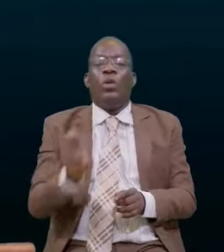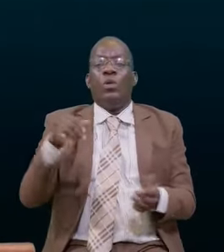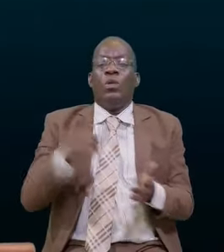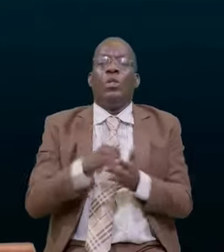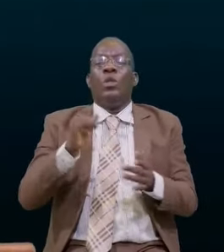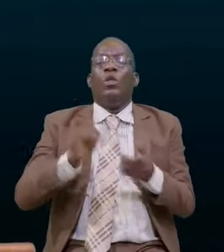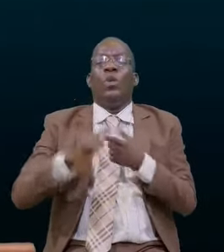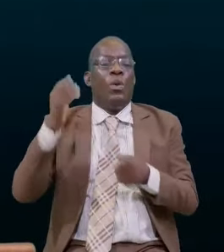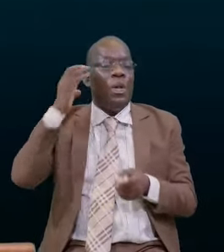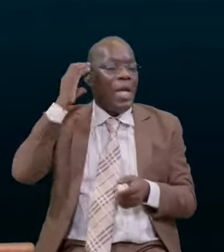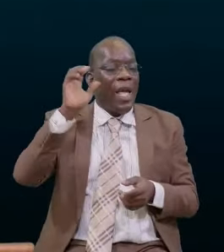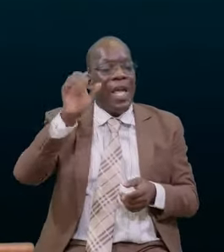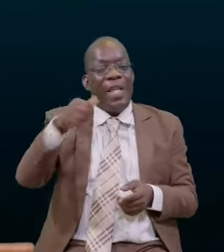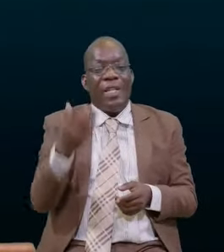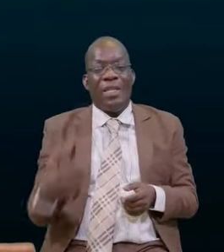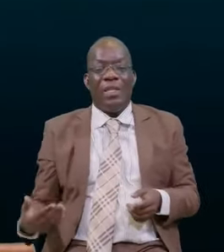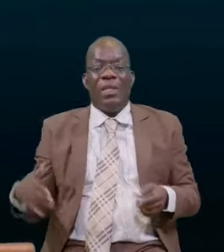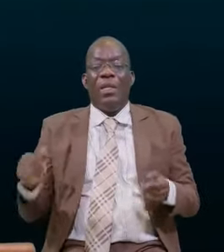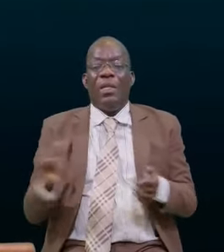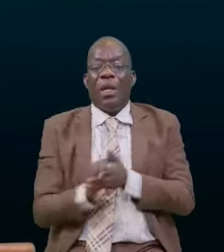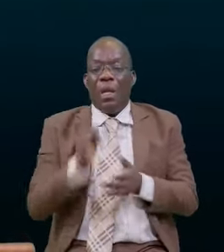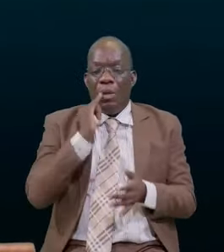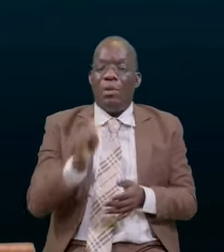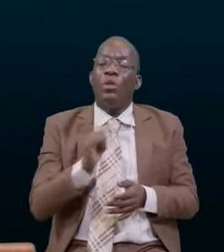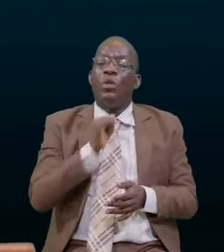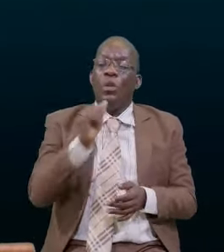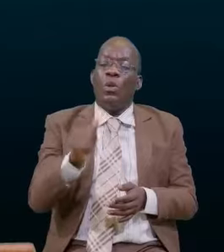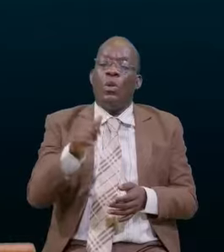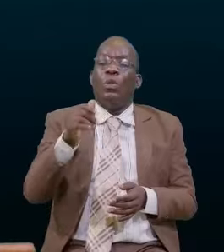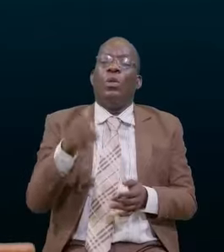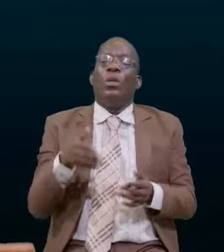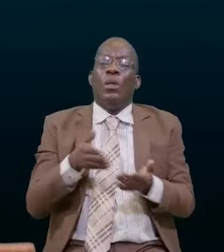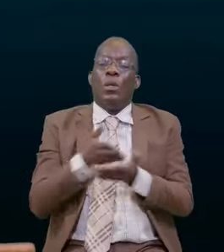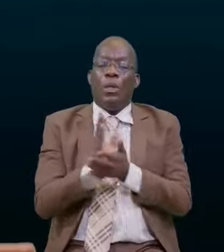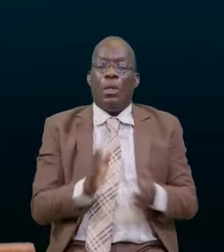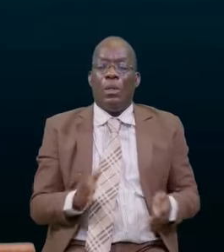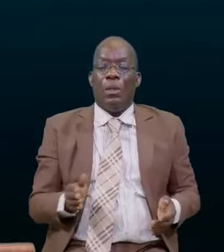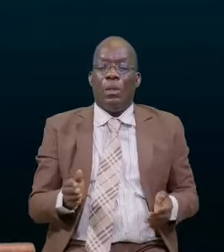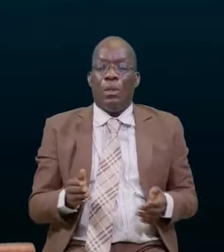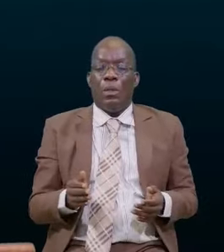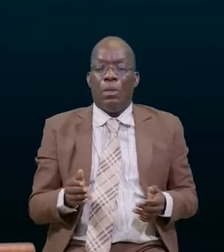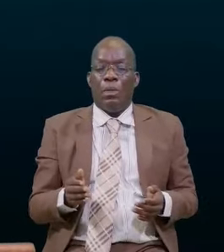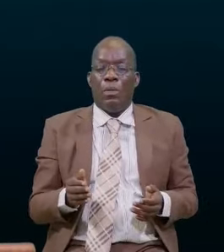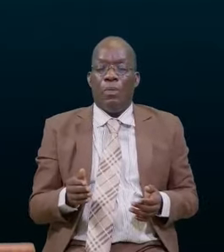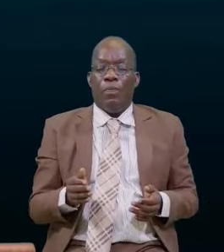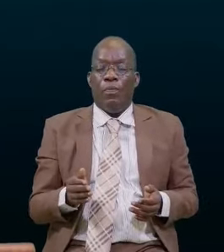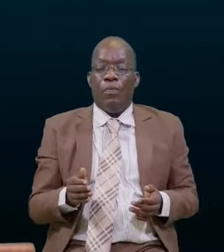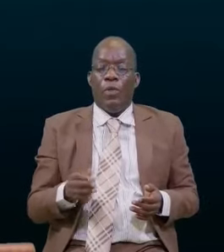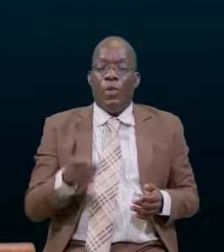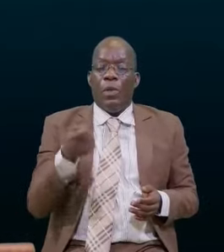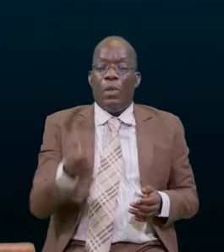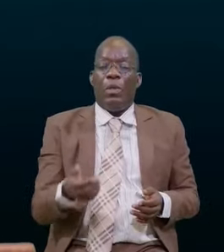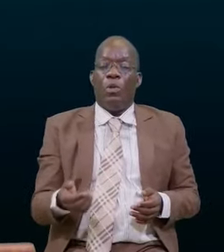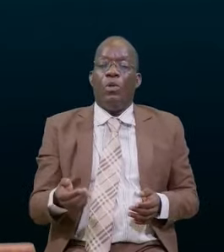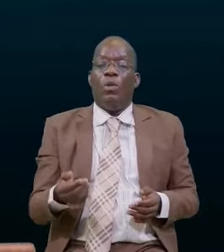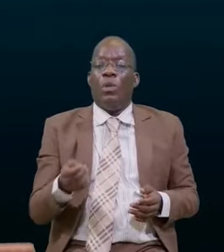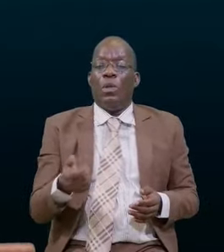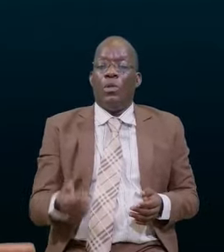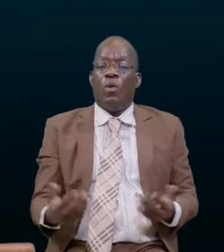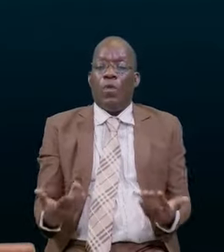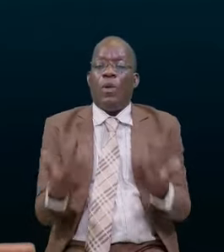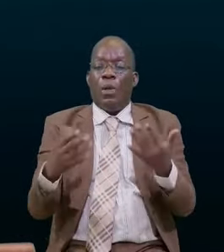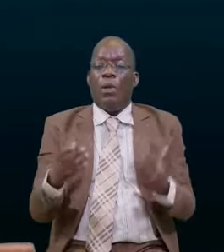to be carrying about and be a carrier of a little little Foy little little fire little little